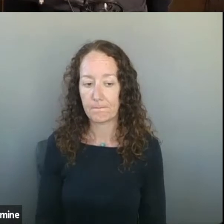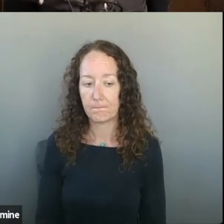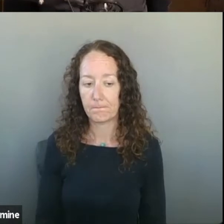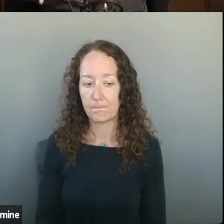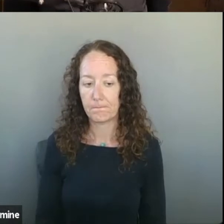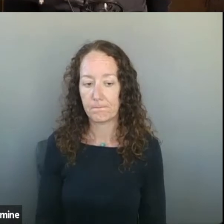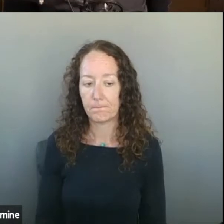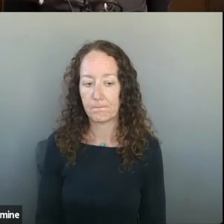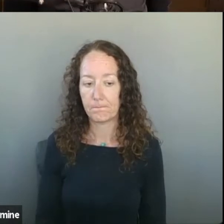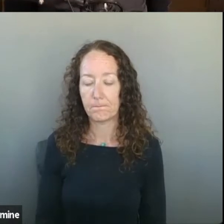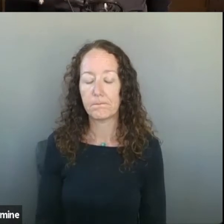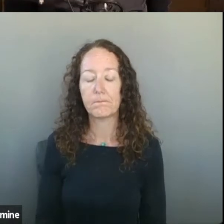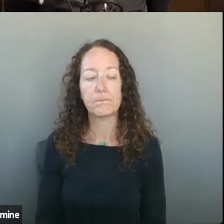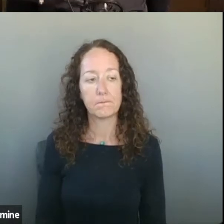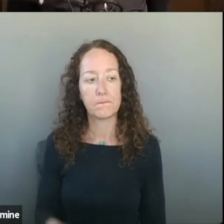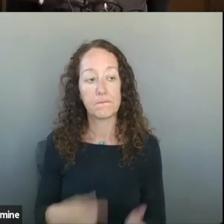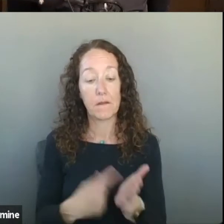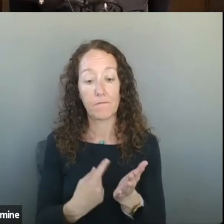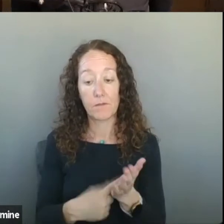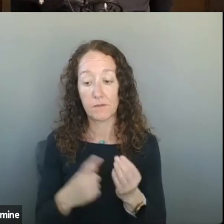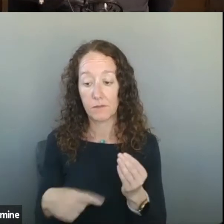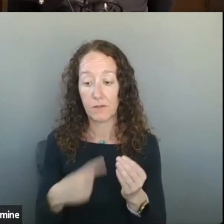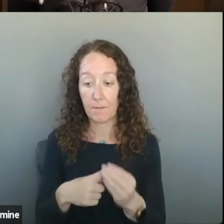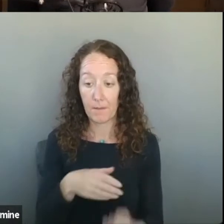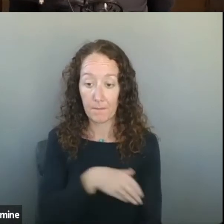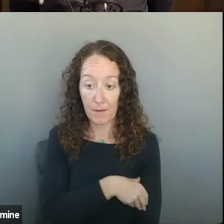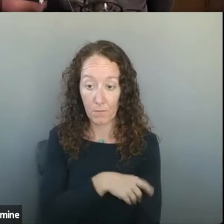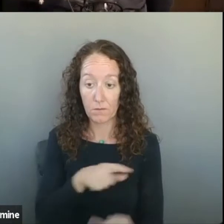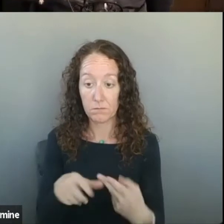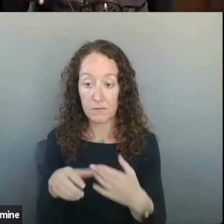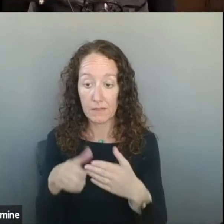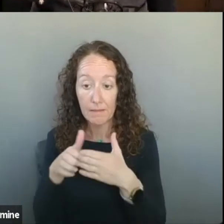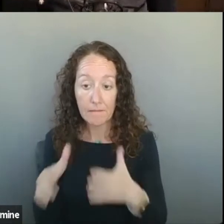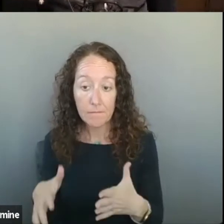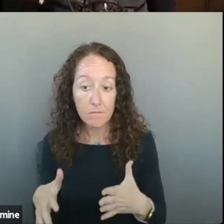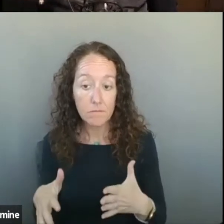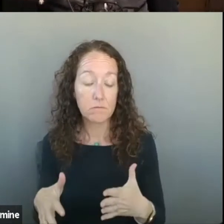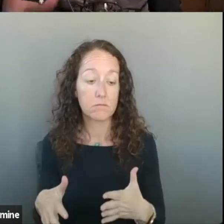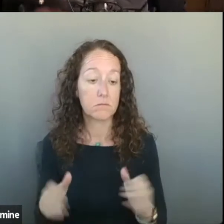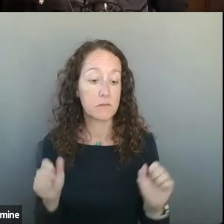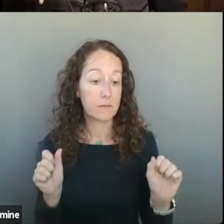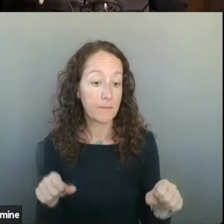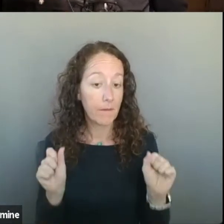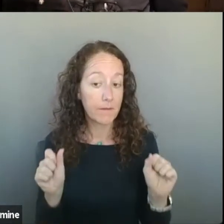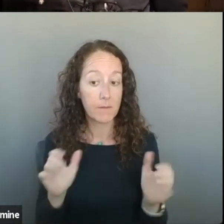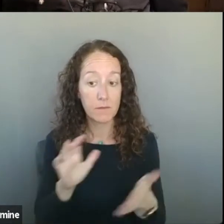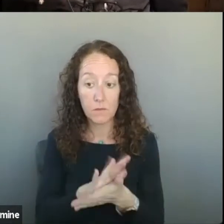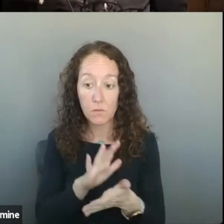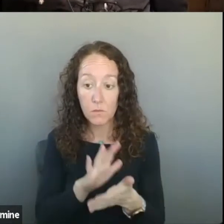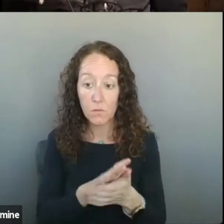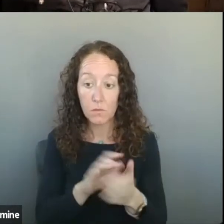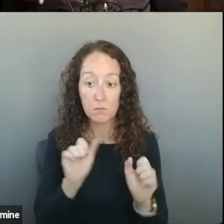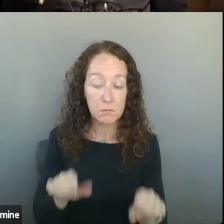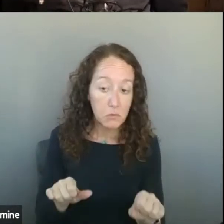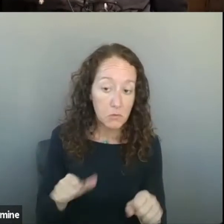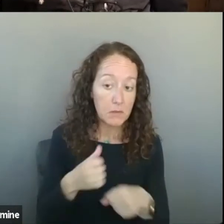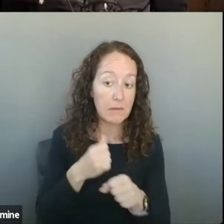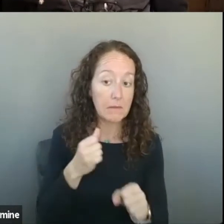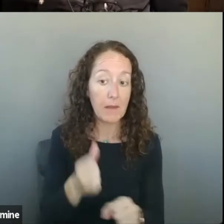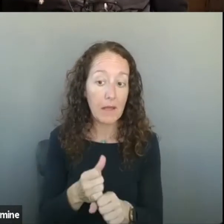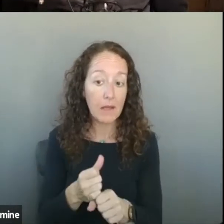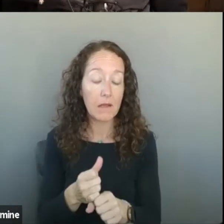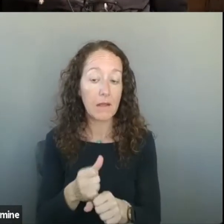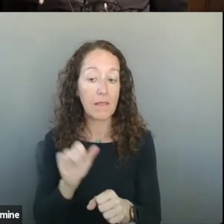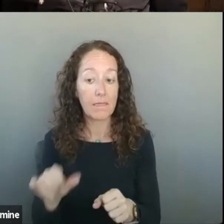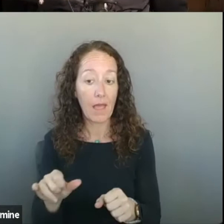To the conversations around power and leadership, is there a possibility that a school could manifest that flat